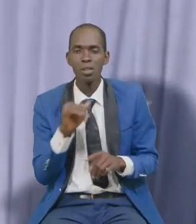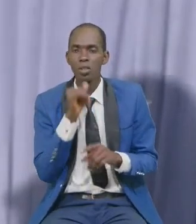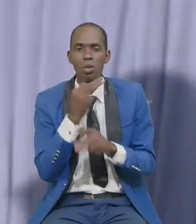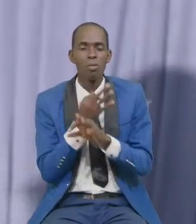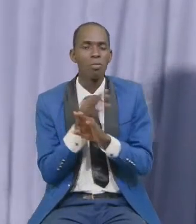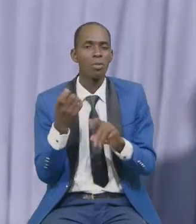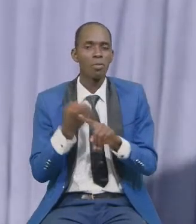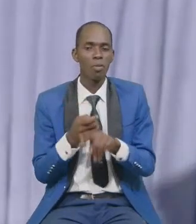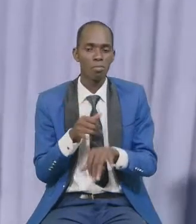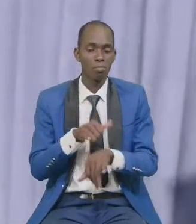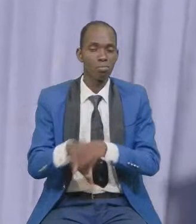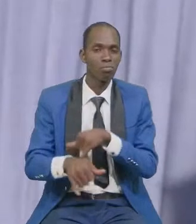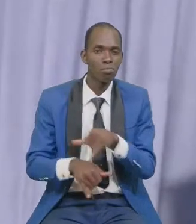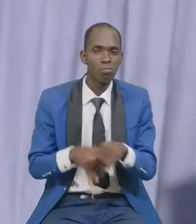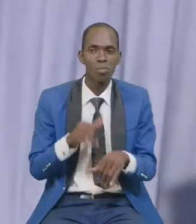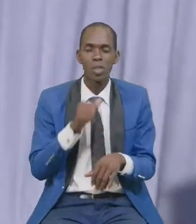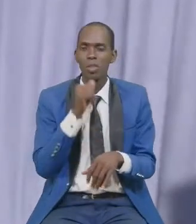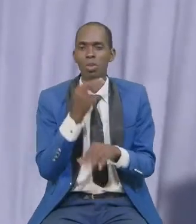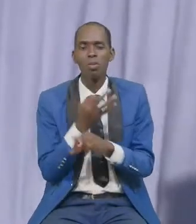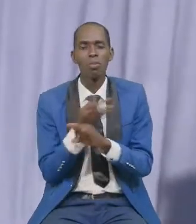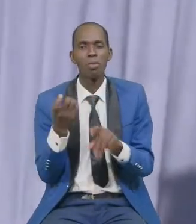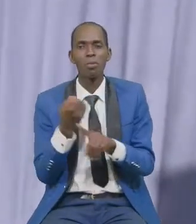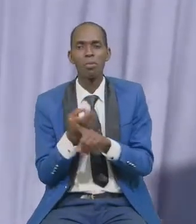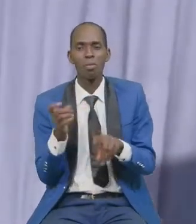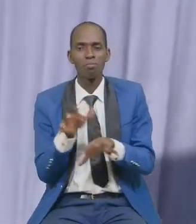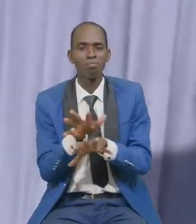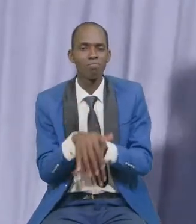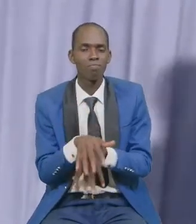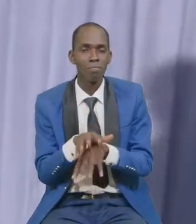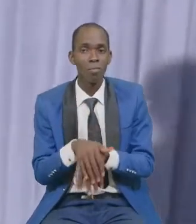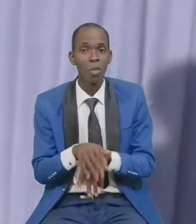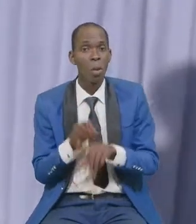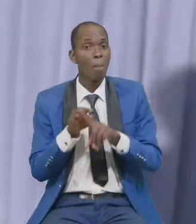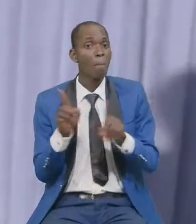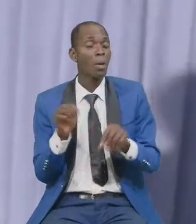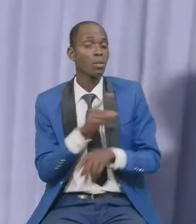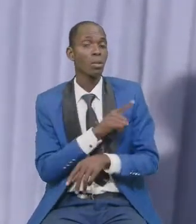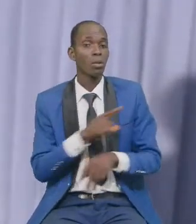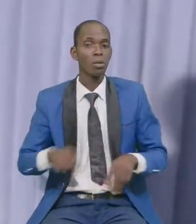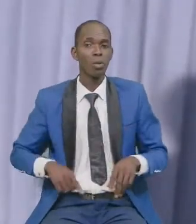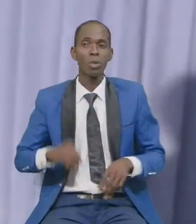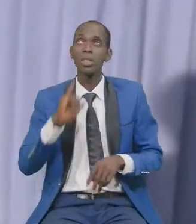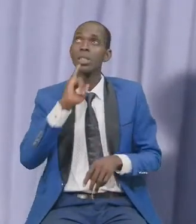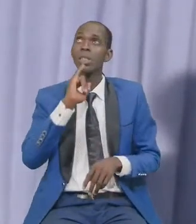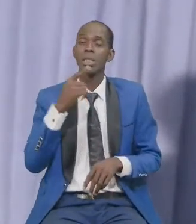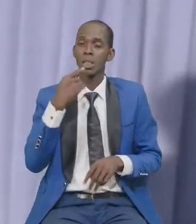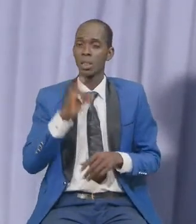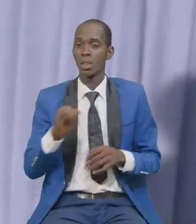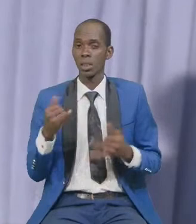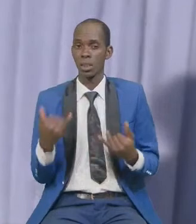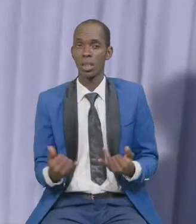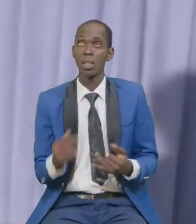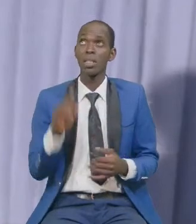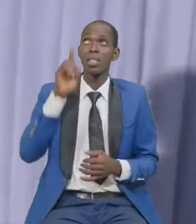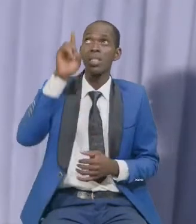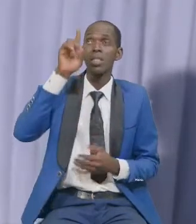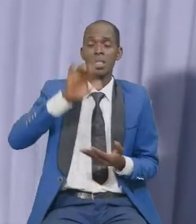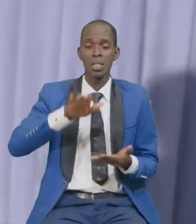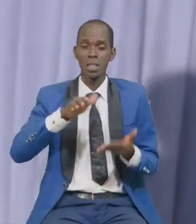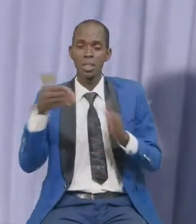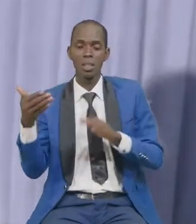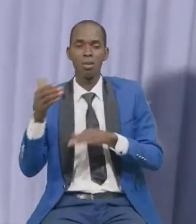deception. They're not free from hypocrisy. But the Lord is saying, he died on the cross for